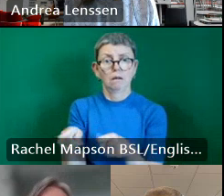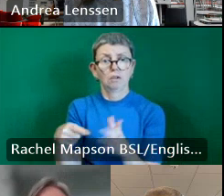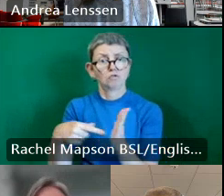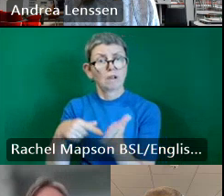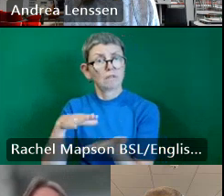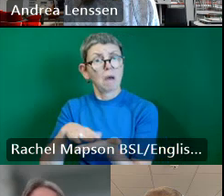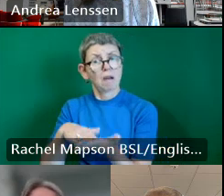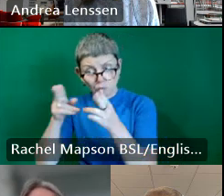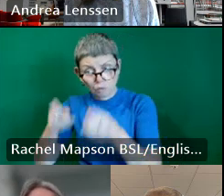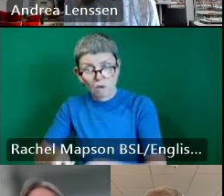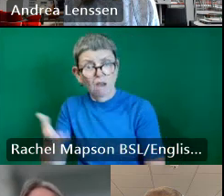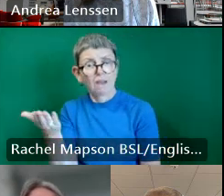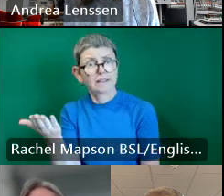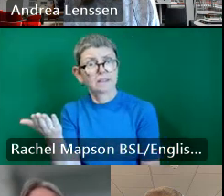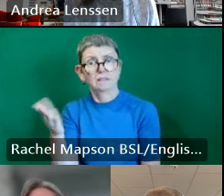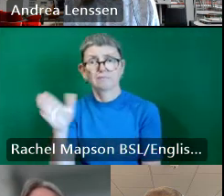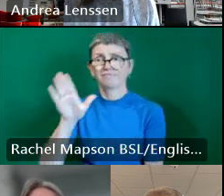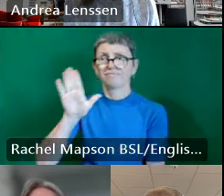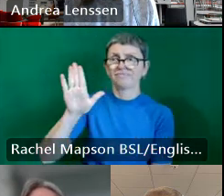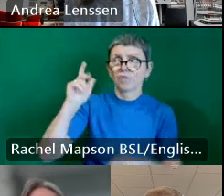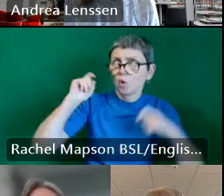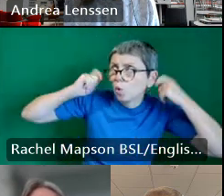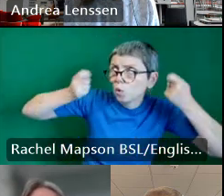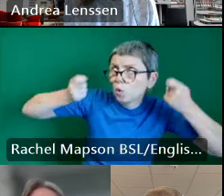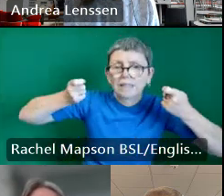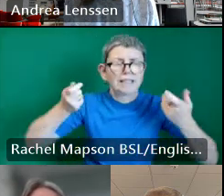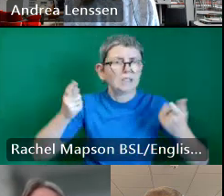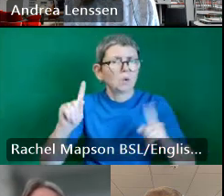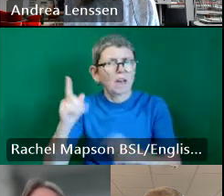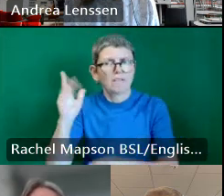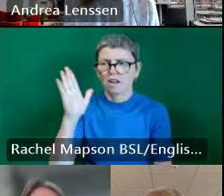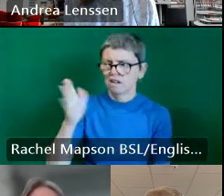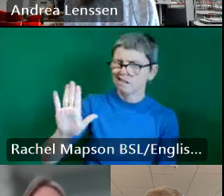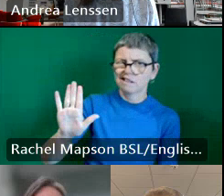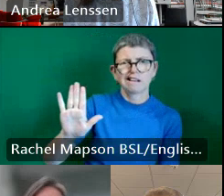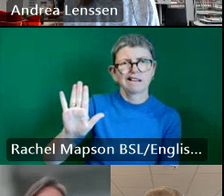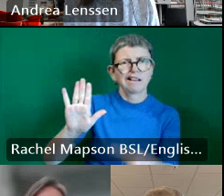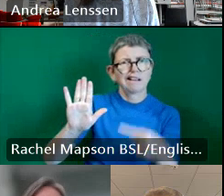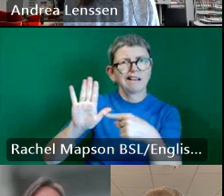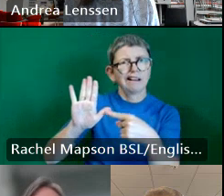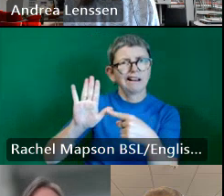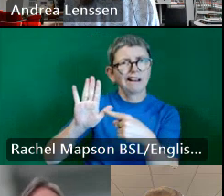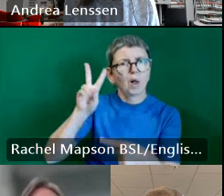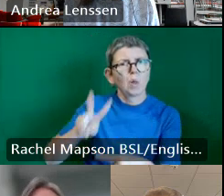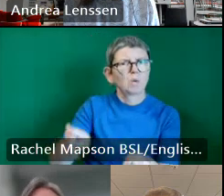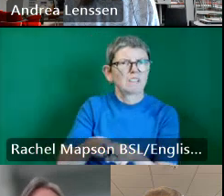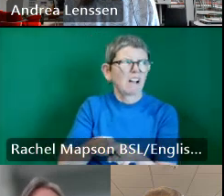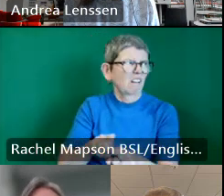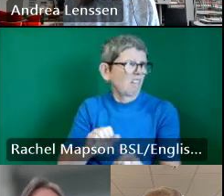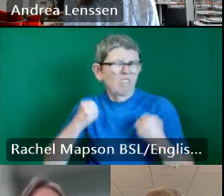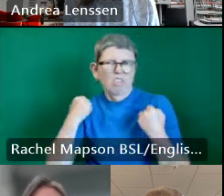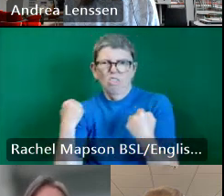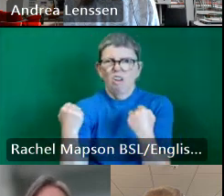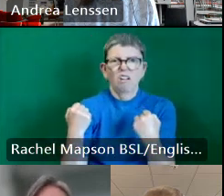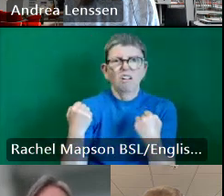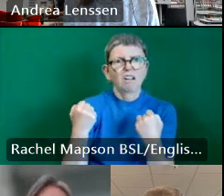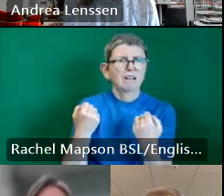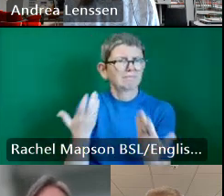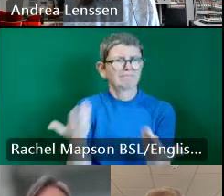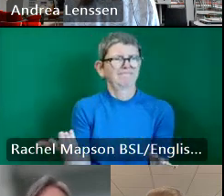him of, with hoodies or doing something with his friends, he's seen as, oh, a thug, someone not deserving of